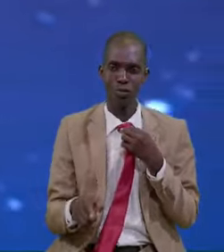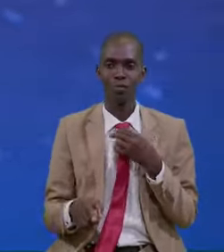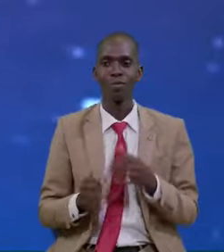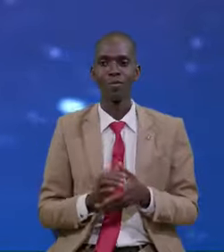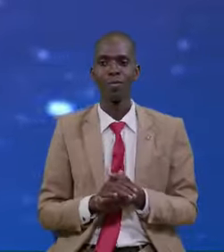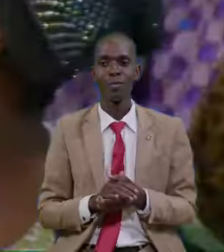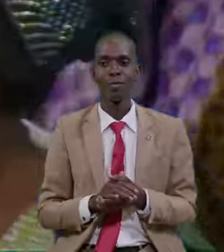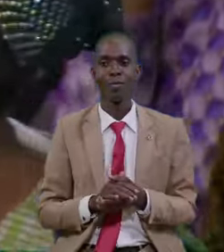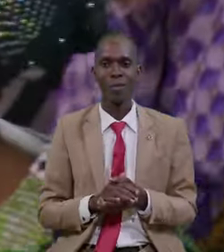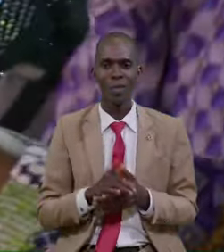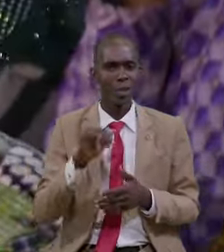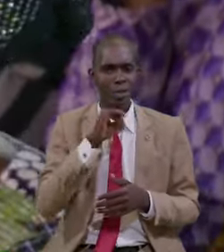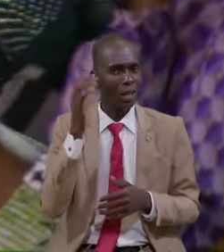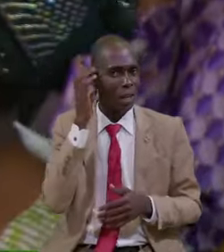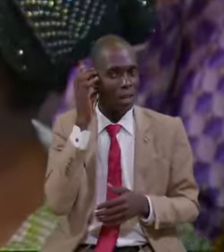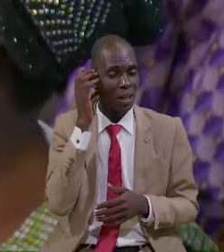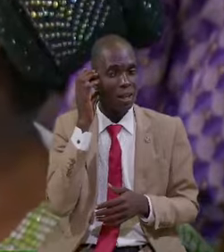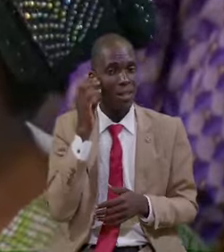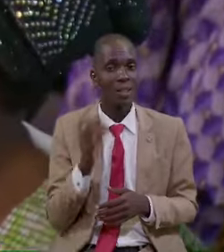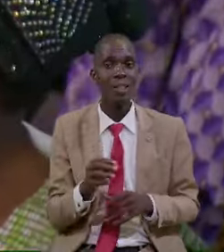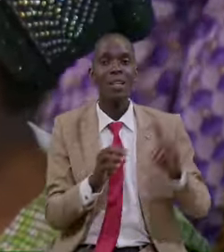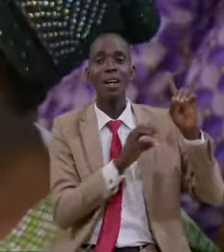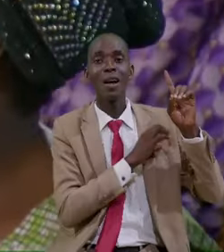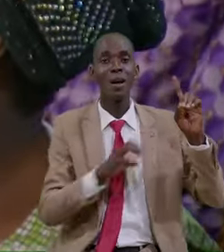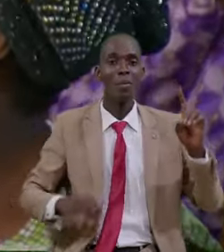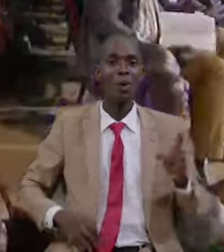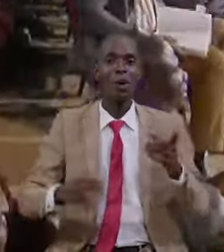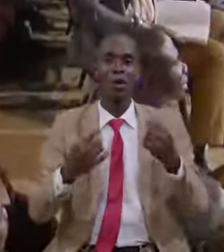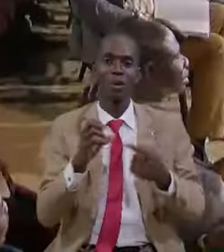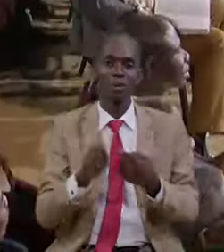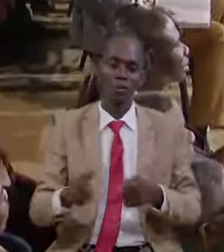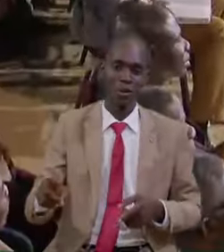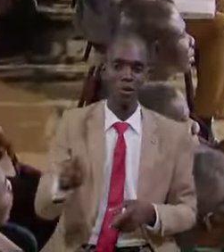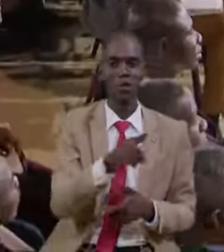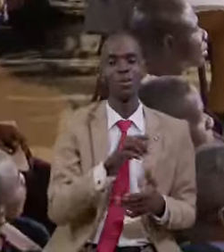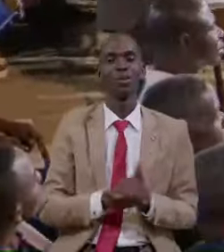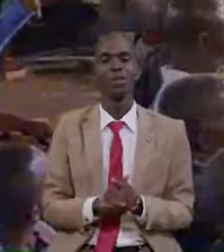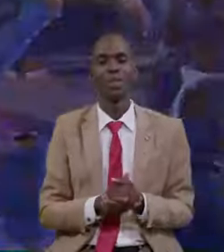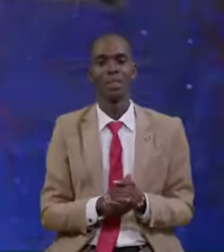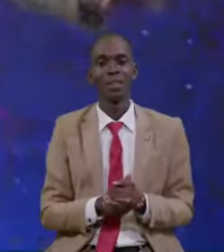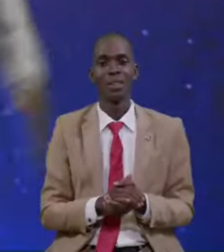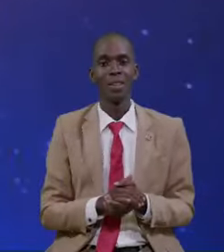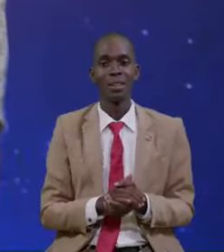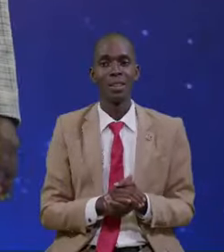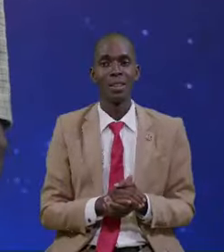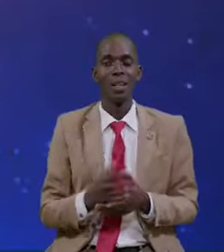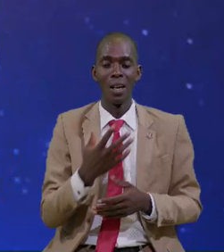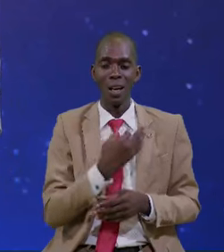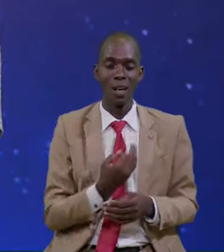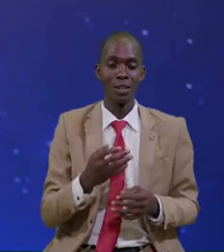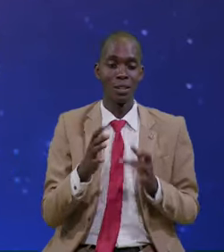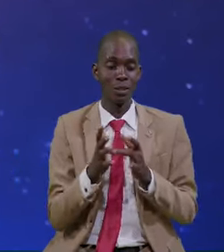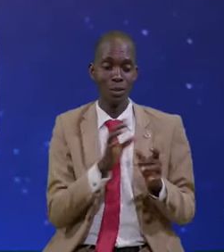You have not heard. Emmanuel comes to you. He lays that anointed hand on